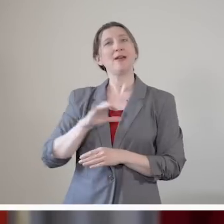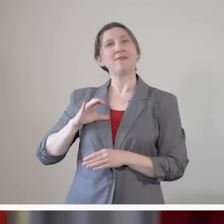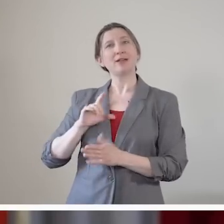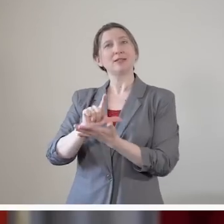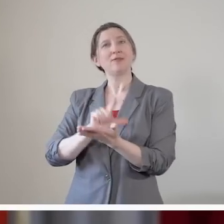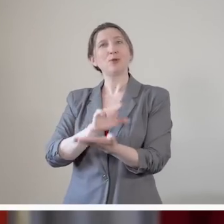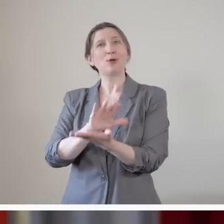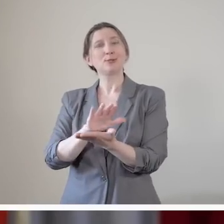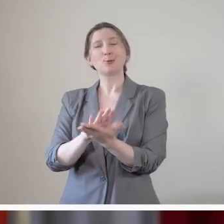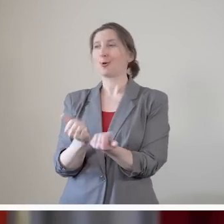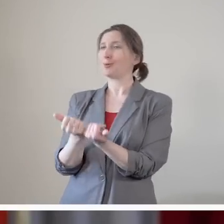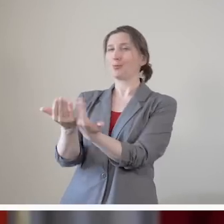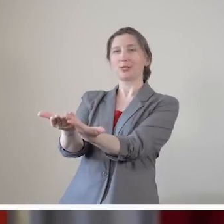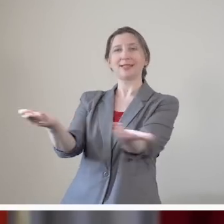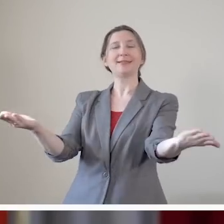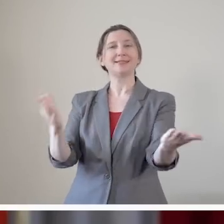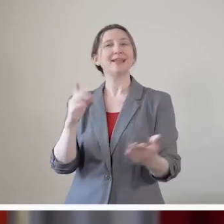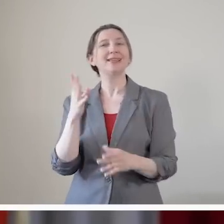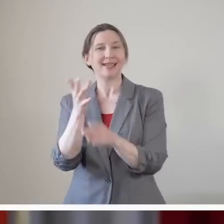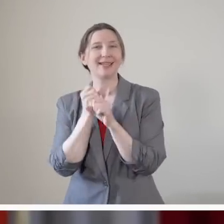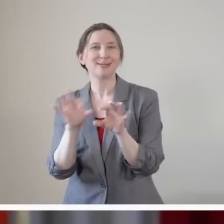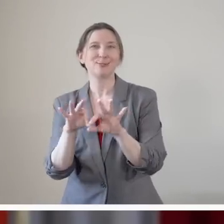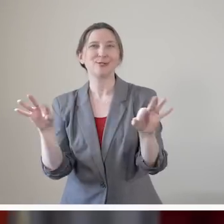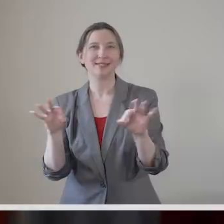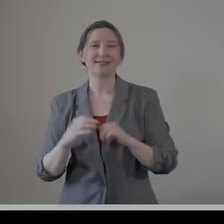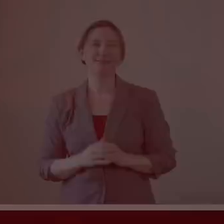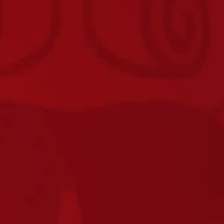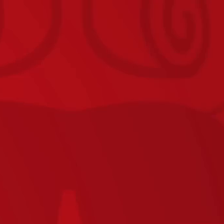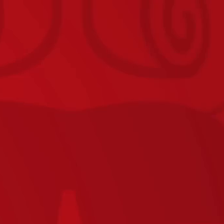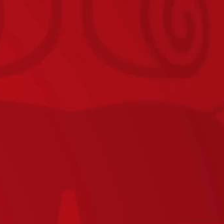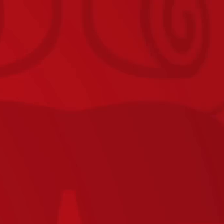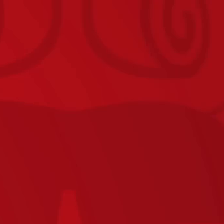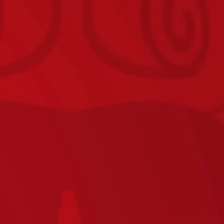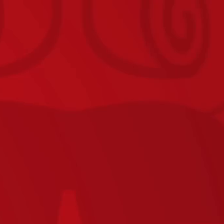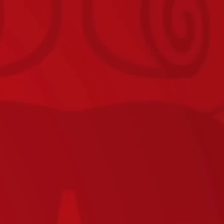of the faculty of the law school, I present these candidates for degrees.